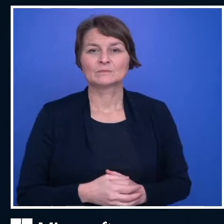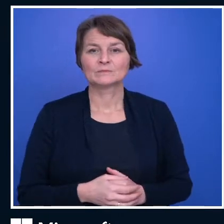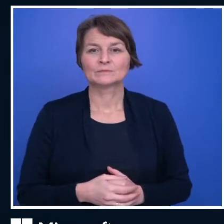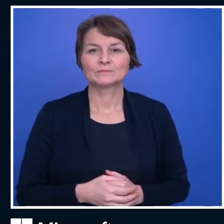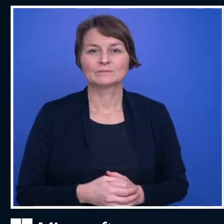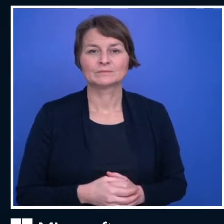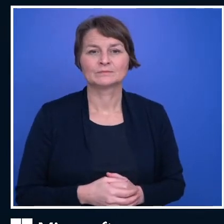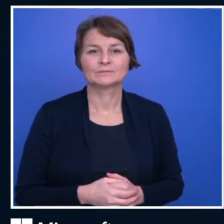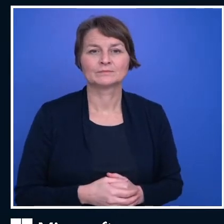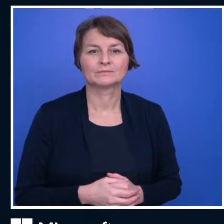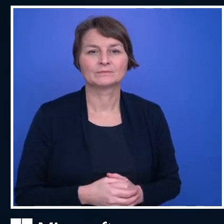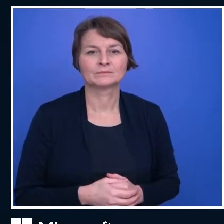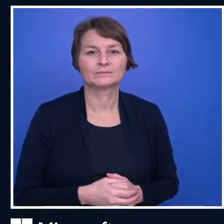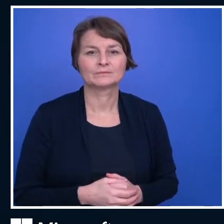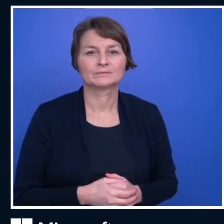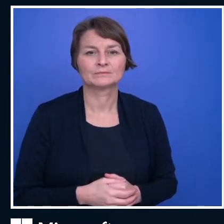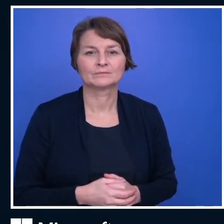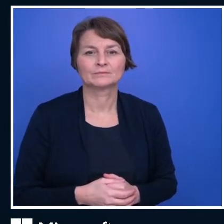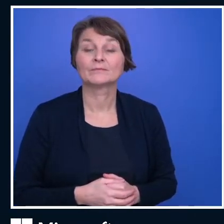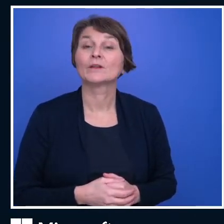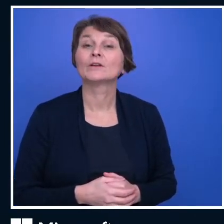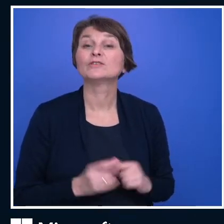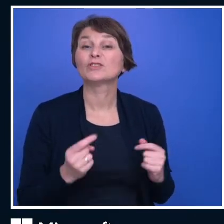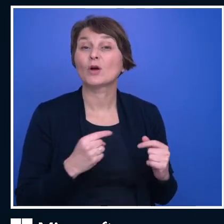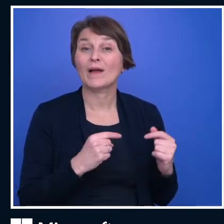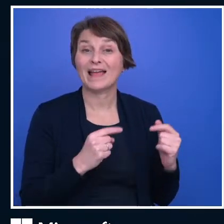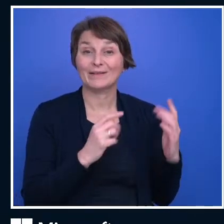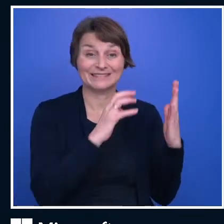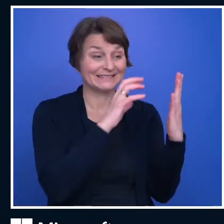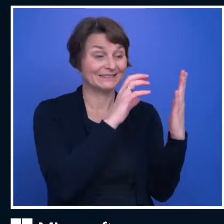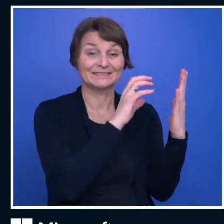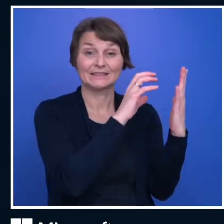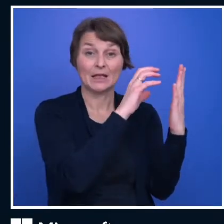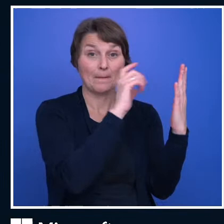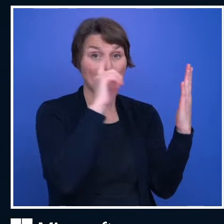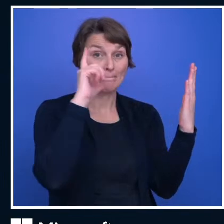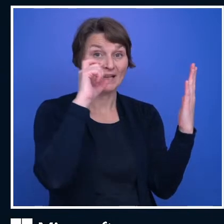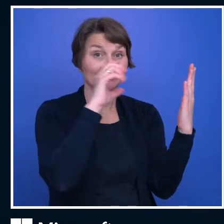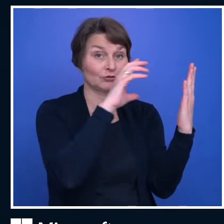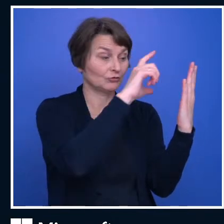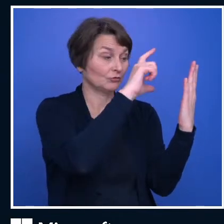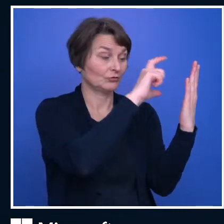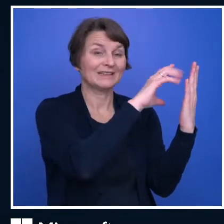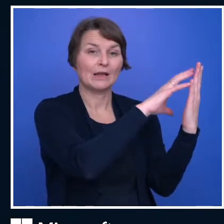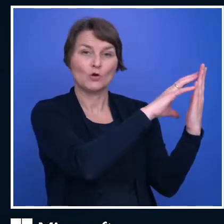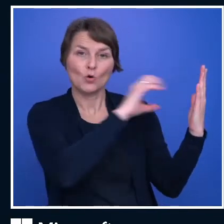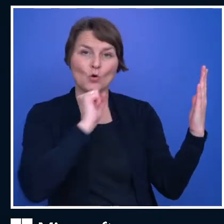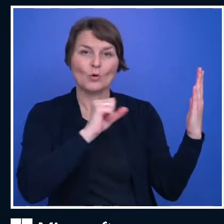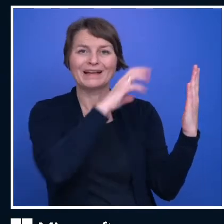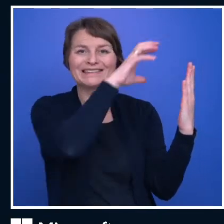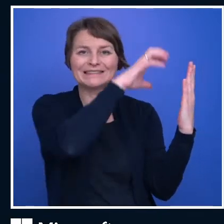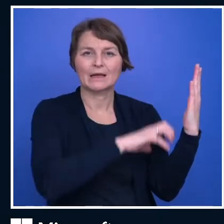To get the text from your notes pictures, what you need to do is you have to use the computer vision